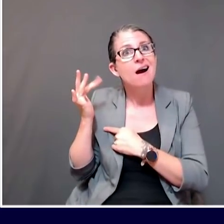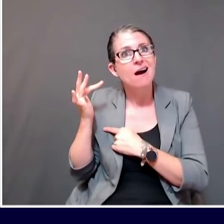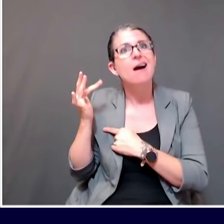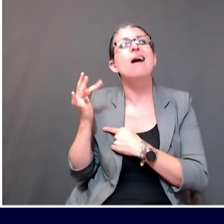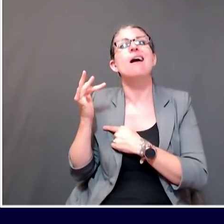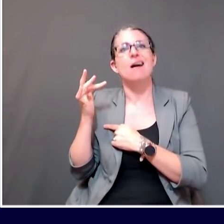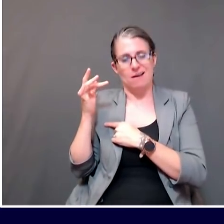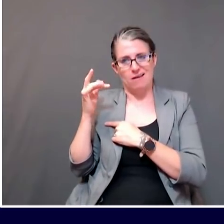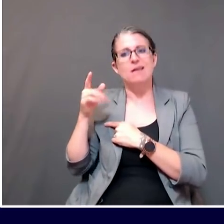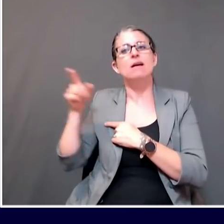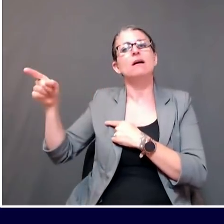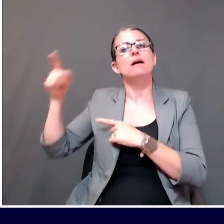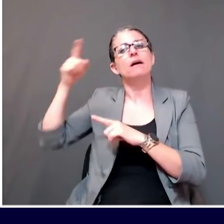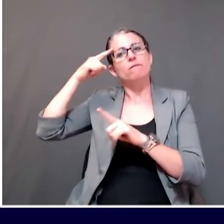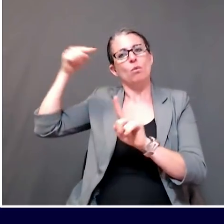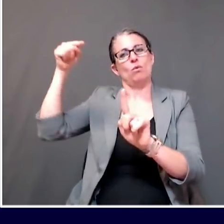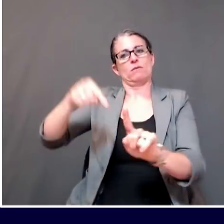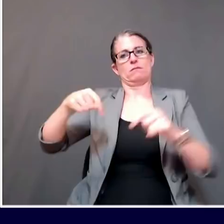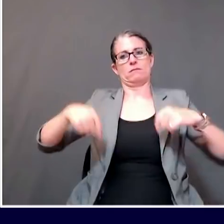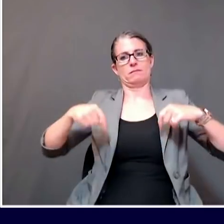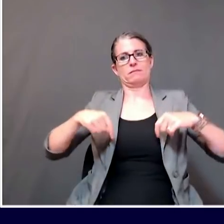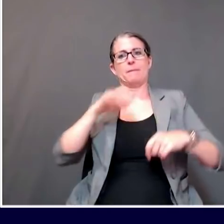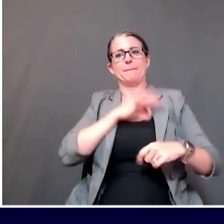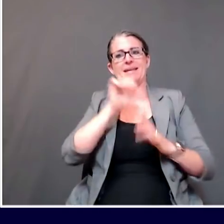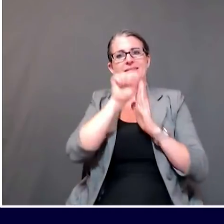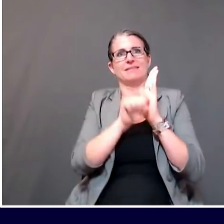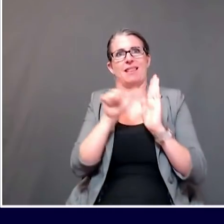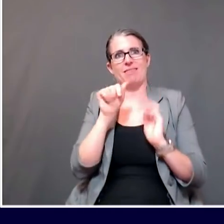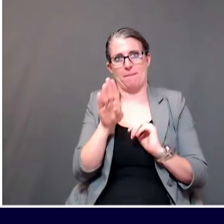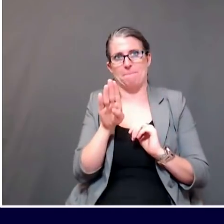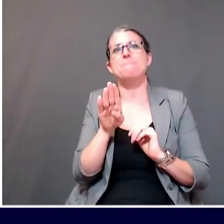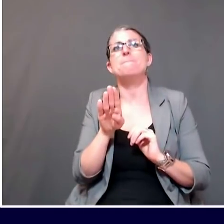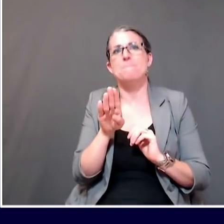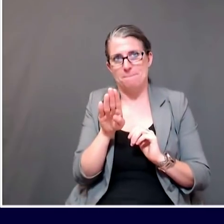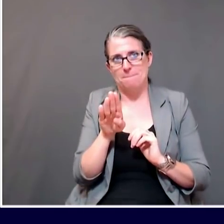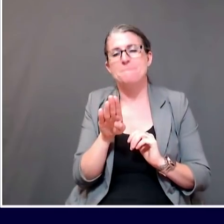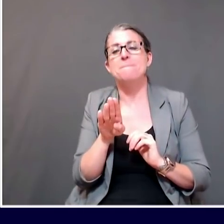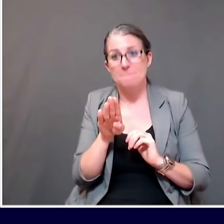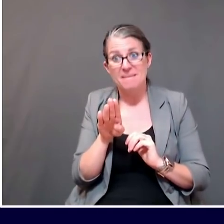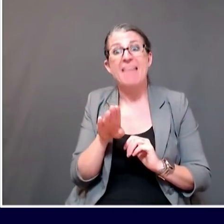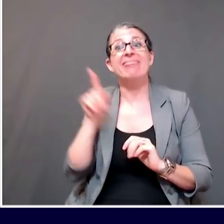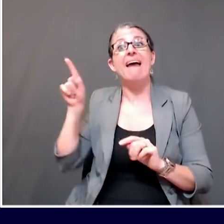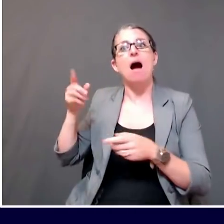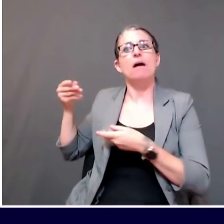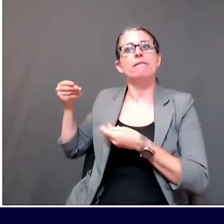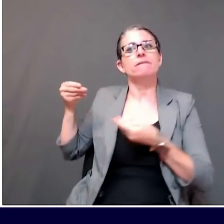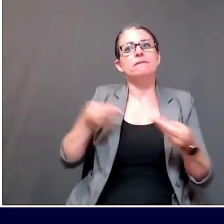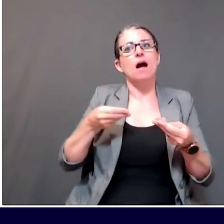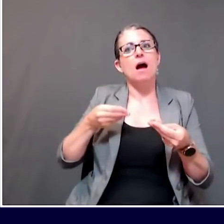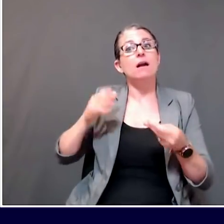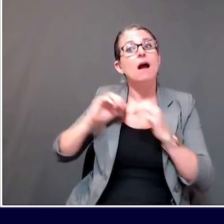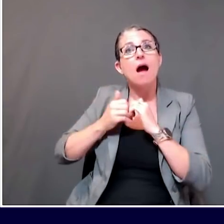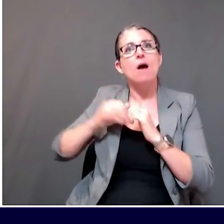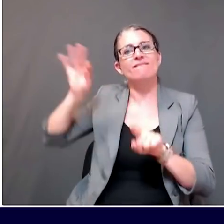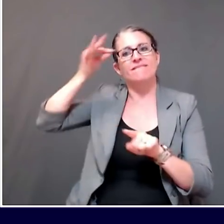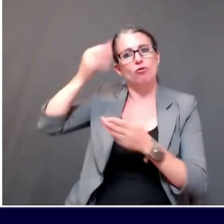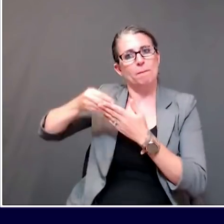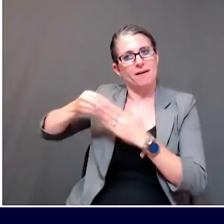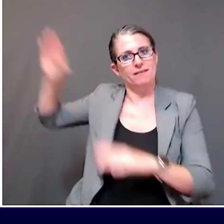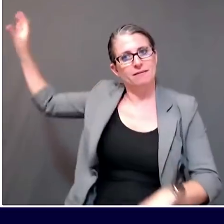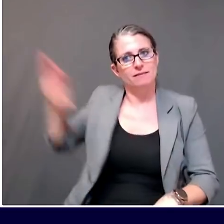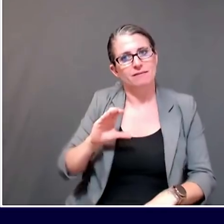funding them through the end of August through a federal grant so people can access them free of charge.